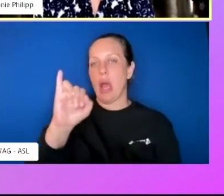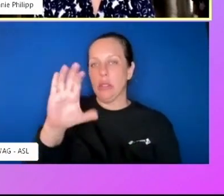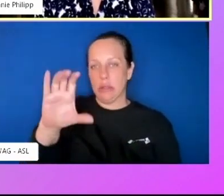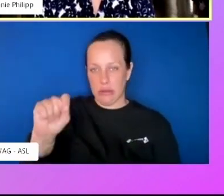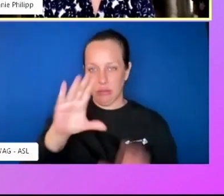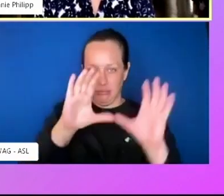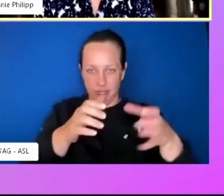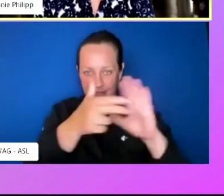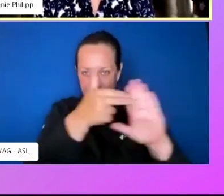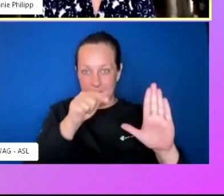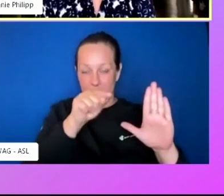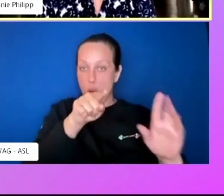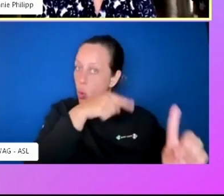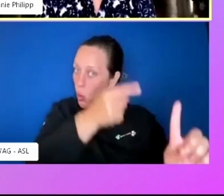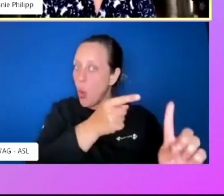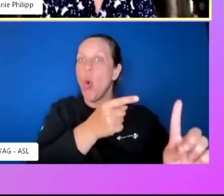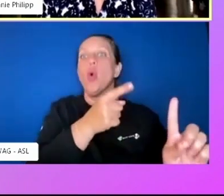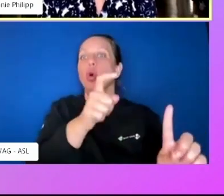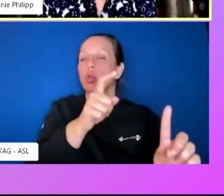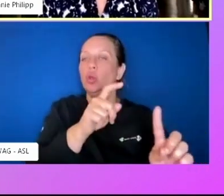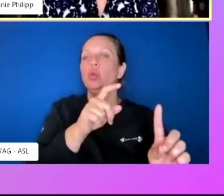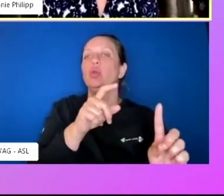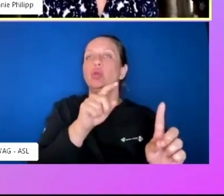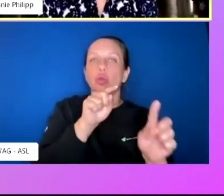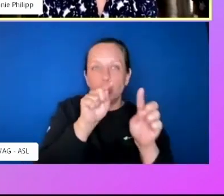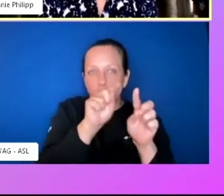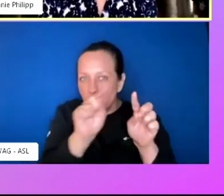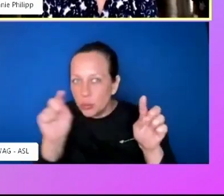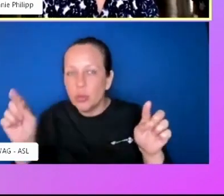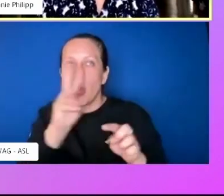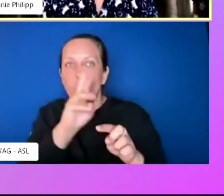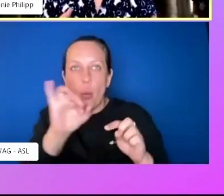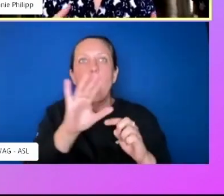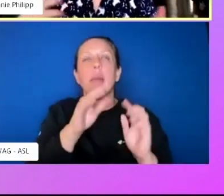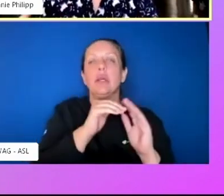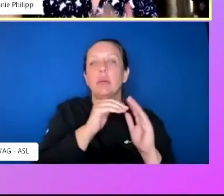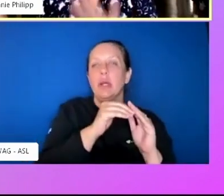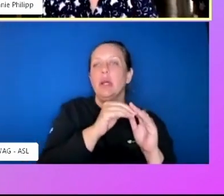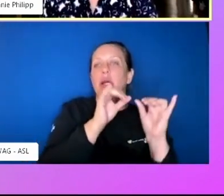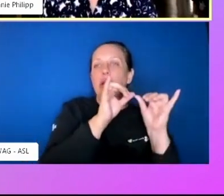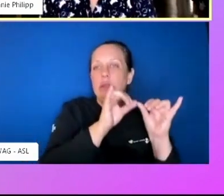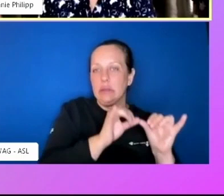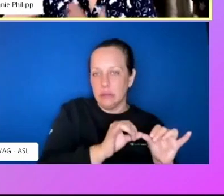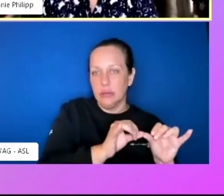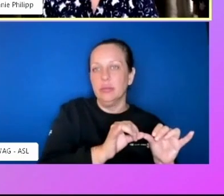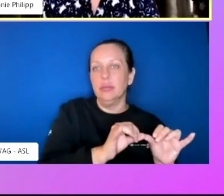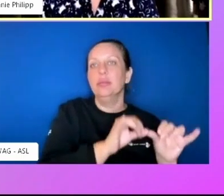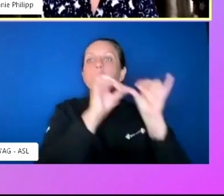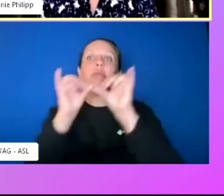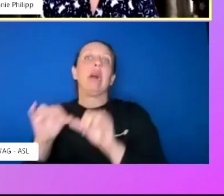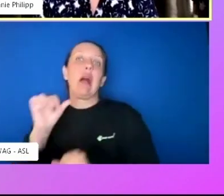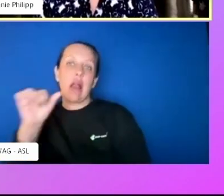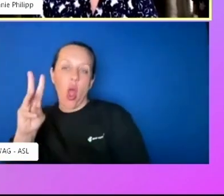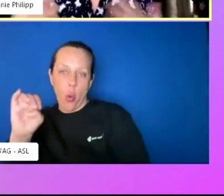to map all of the web content accessibility guidelines to non-web